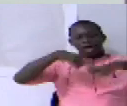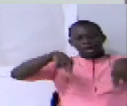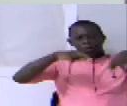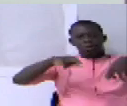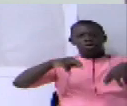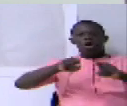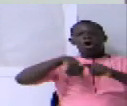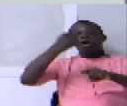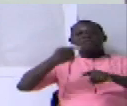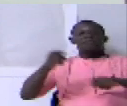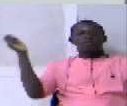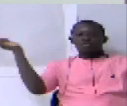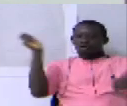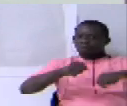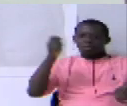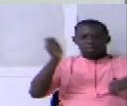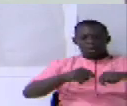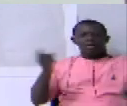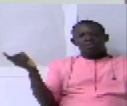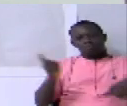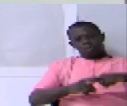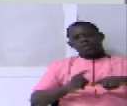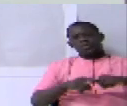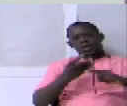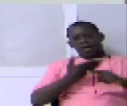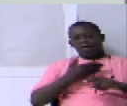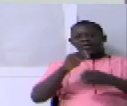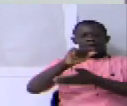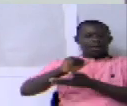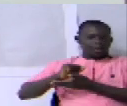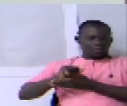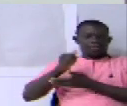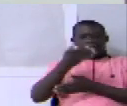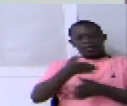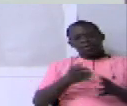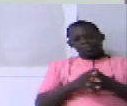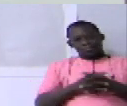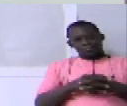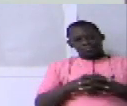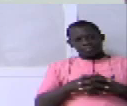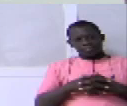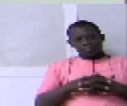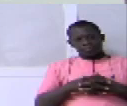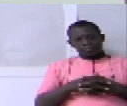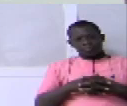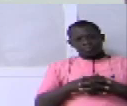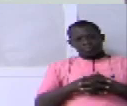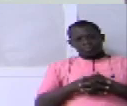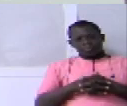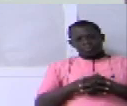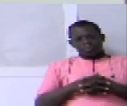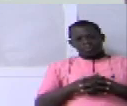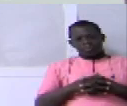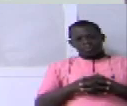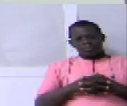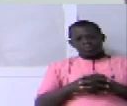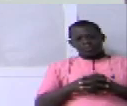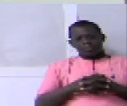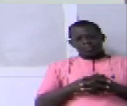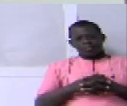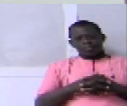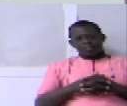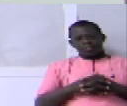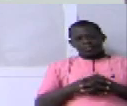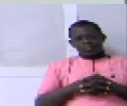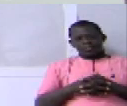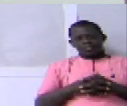Ko alla do ko lu katama nyamin kasola fodum min kuluro keta men keta kuluri bati fo alika safela be